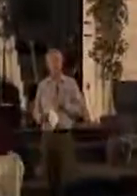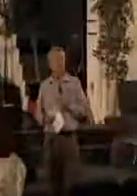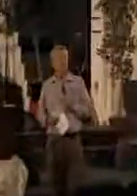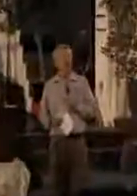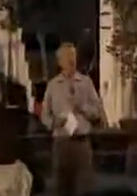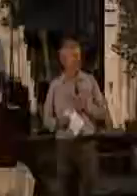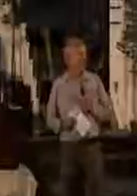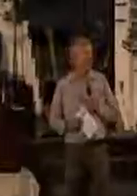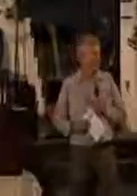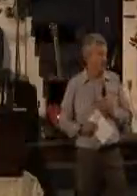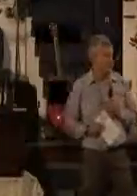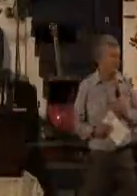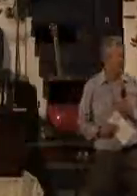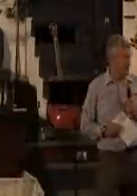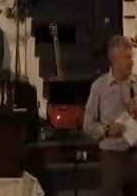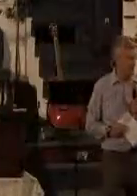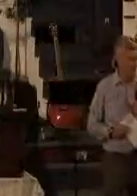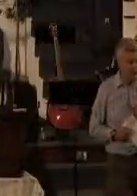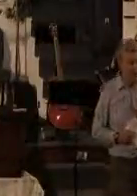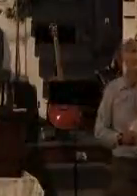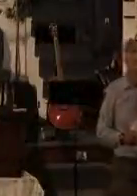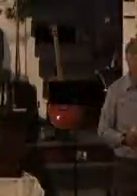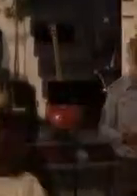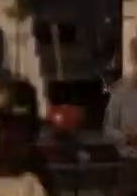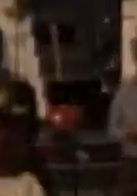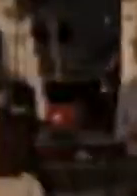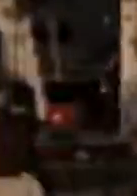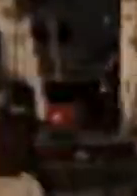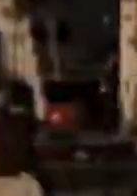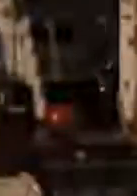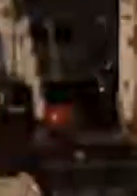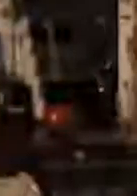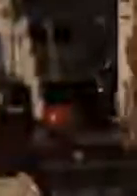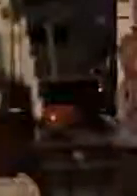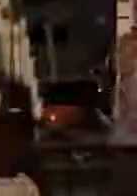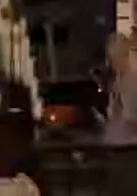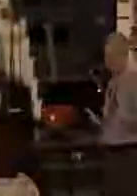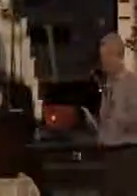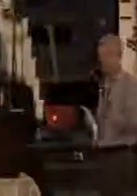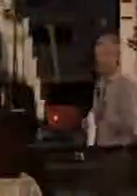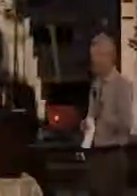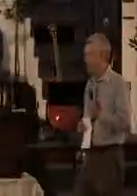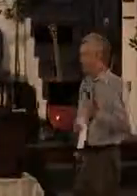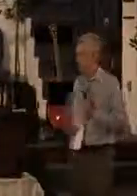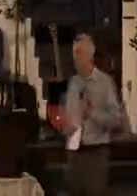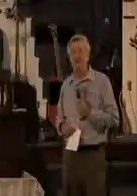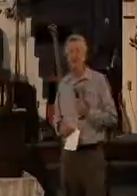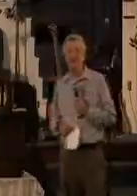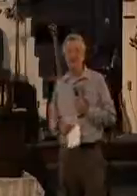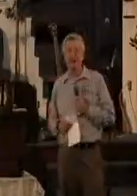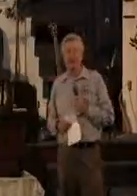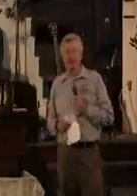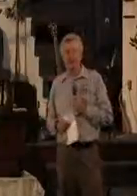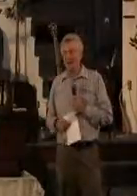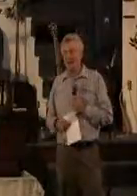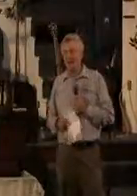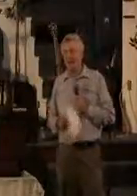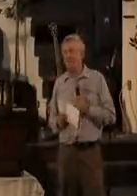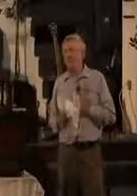think you'll need traveling mercies for travel in the United States. I've seen a couple of Facebook entries in that